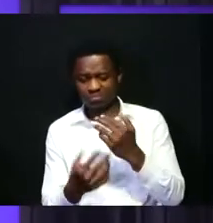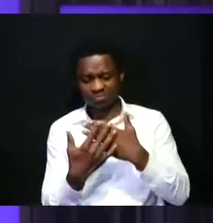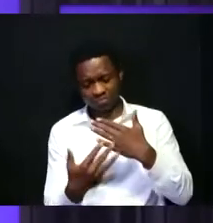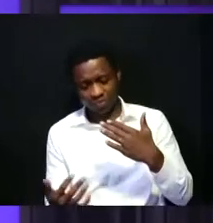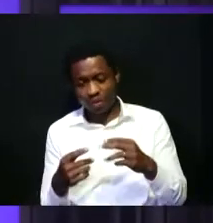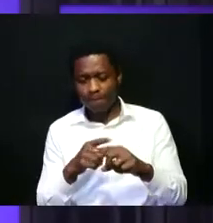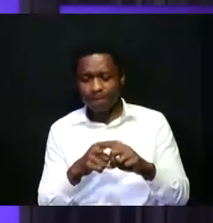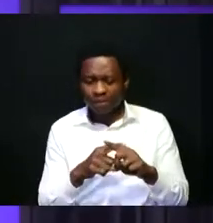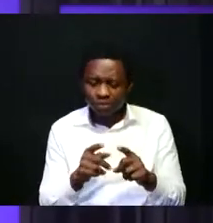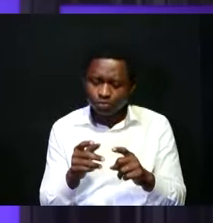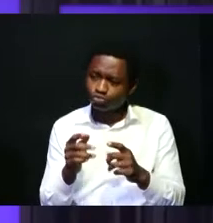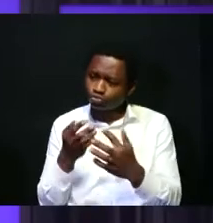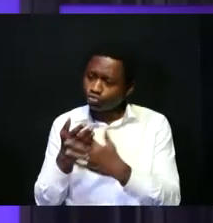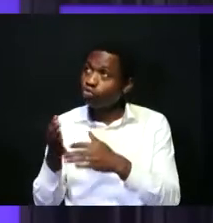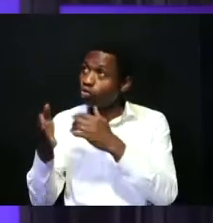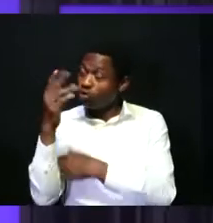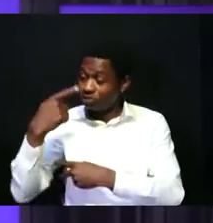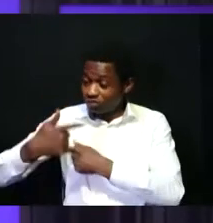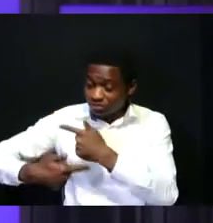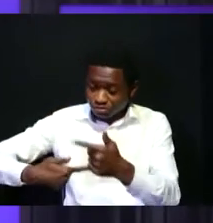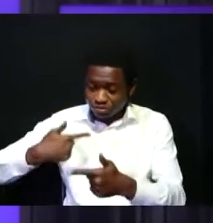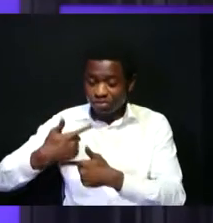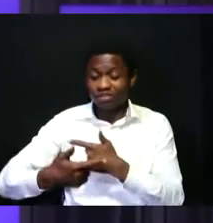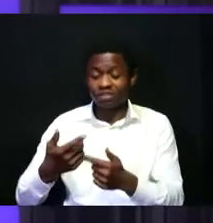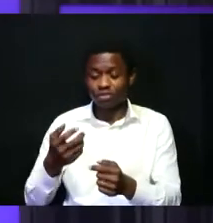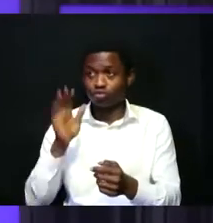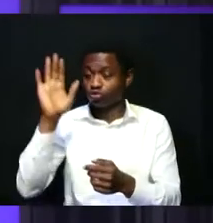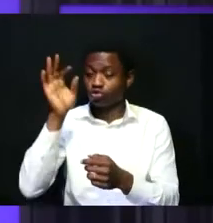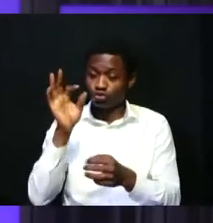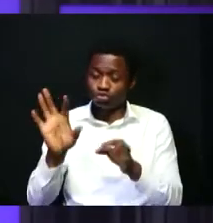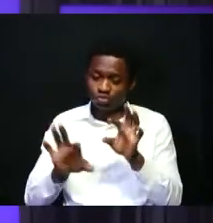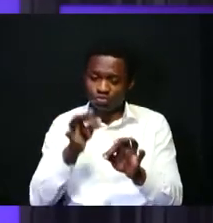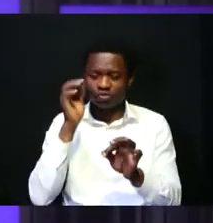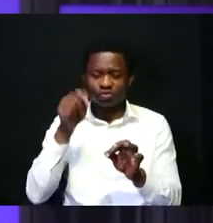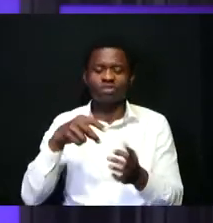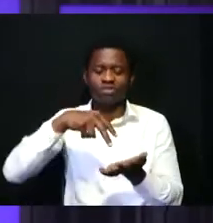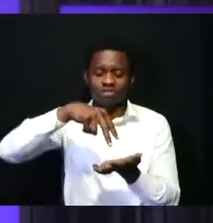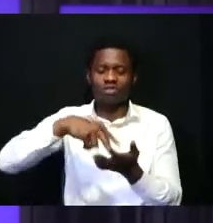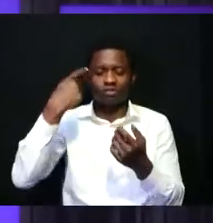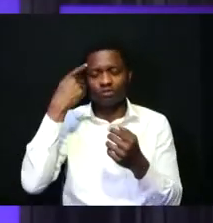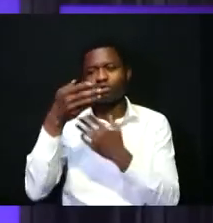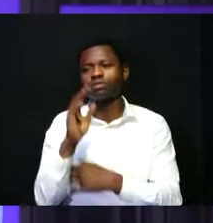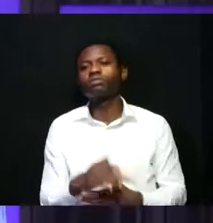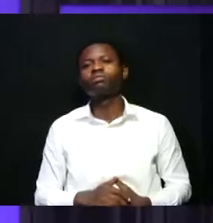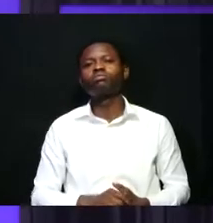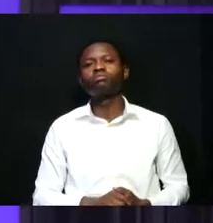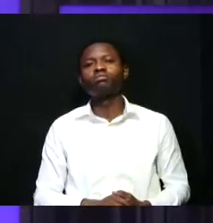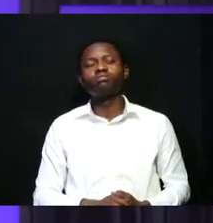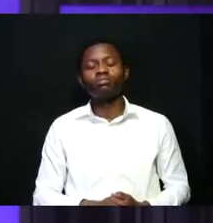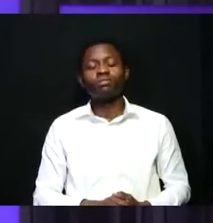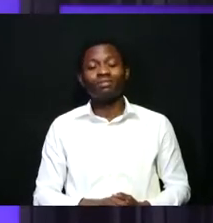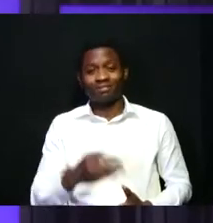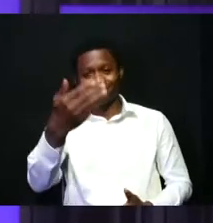by the Spirit of God, we can stand for Him. Beloved, we want to welcome you to the